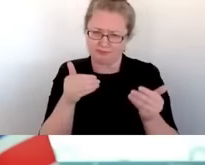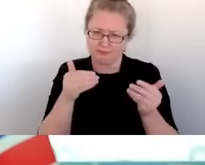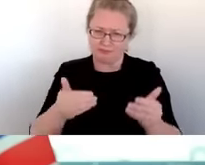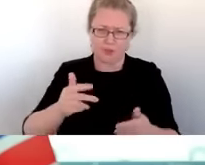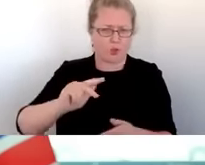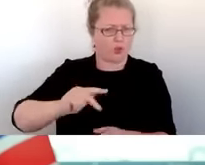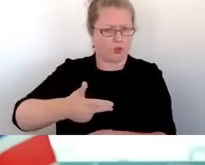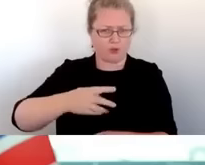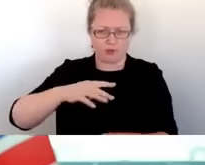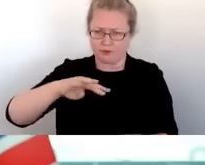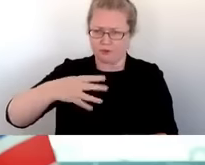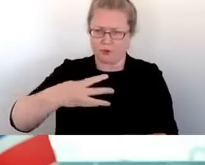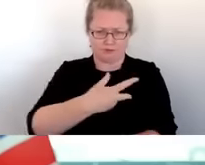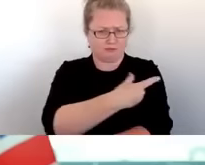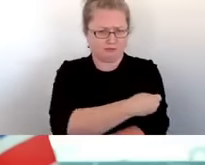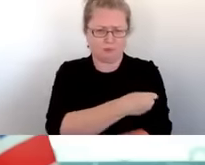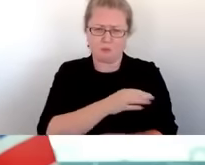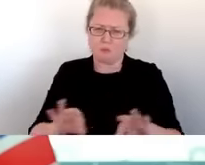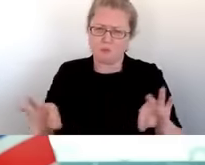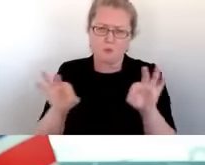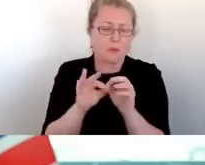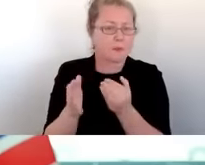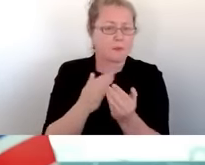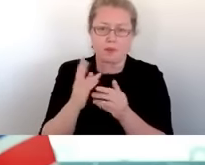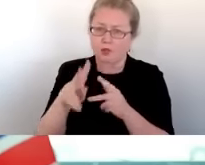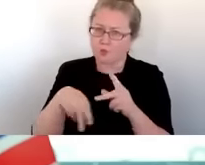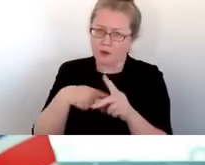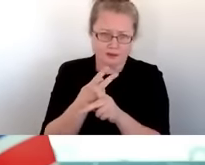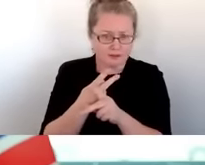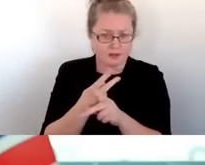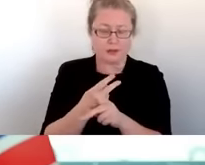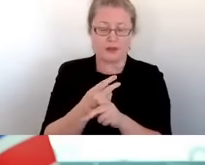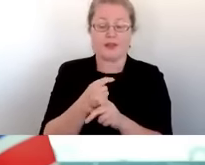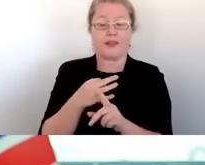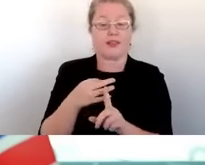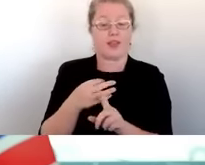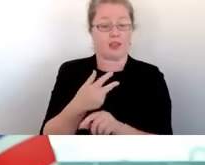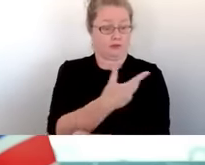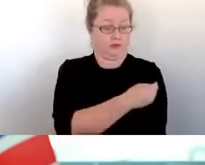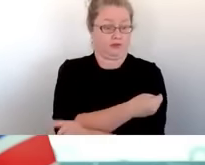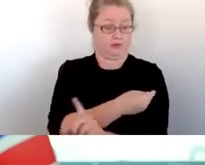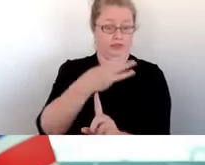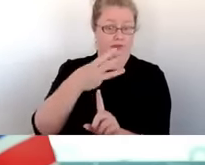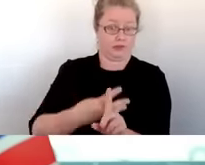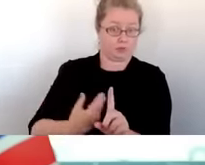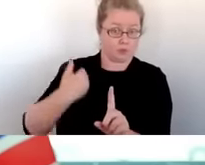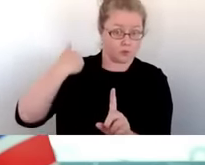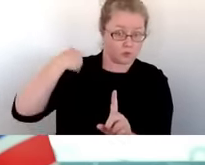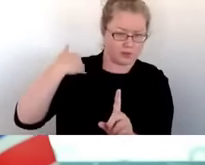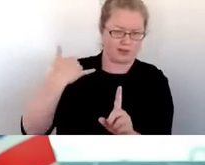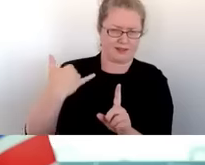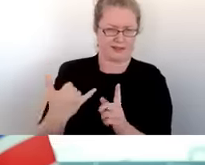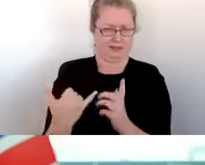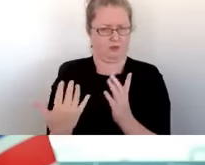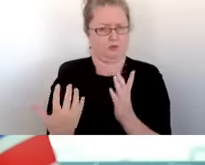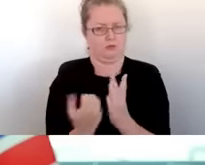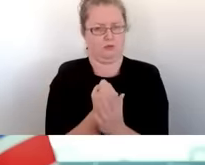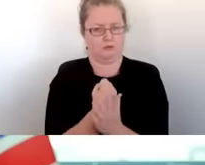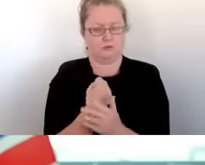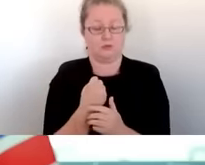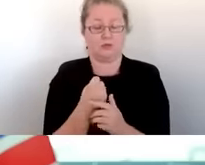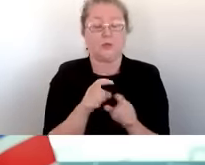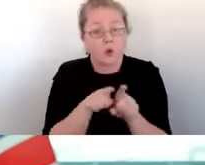vaccine is chosen, is the most important thing for you to do this fall, especially once you're 6 months or more from your last dose. And